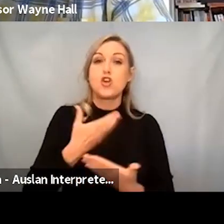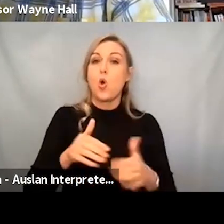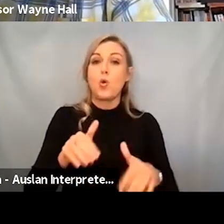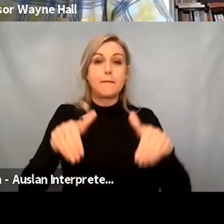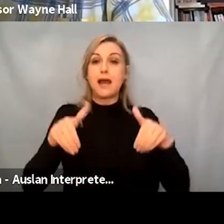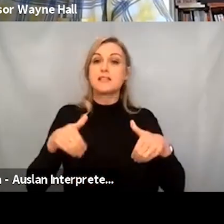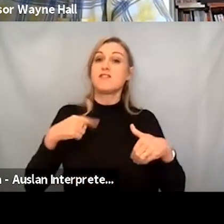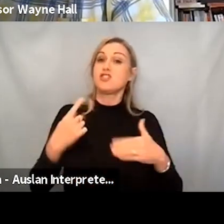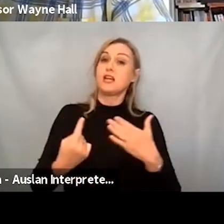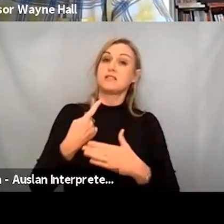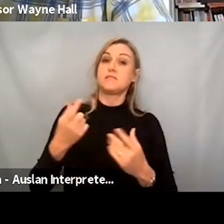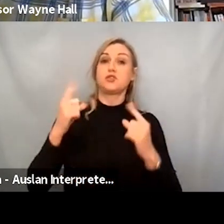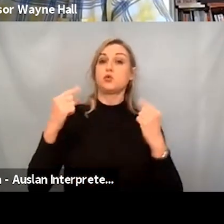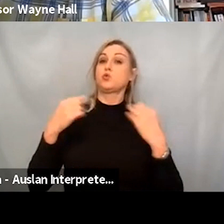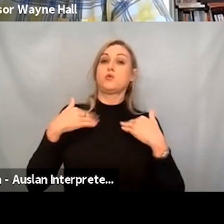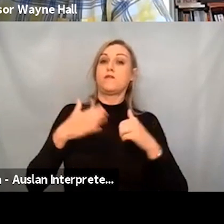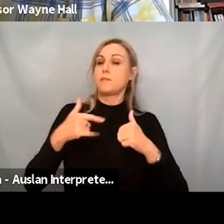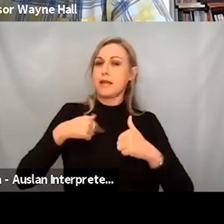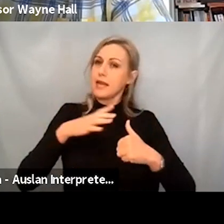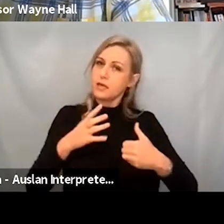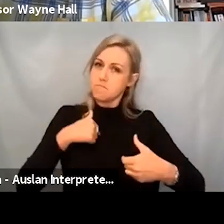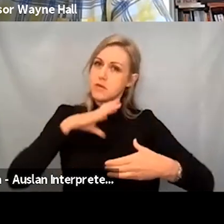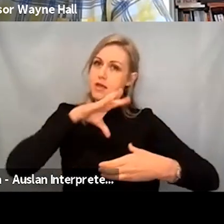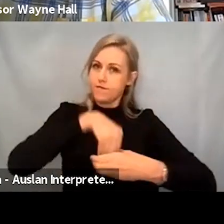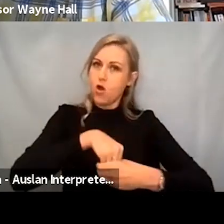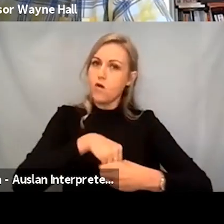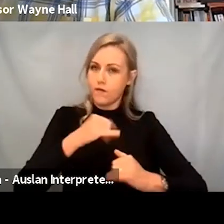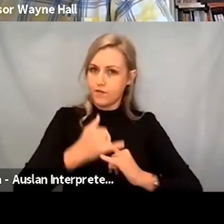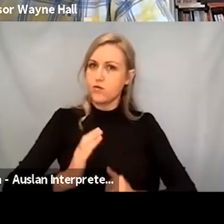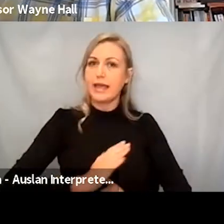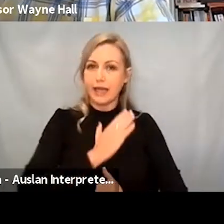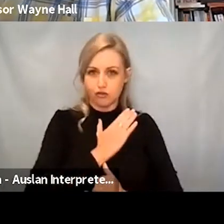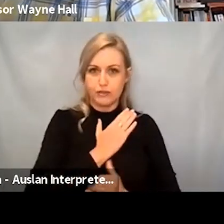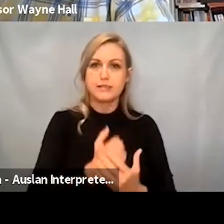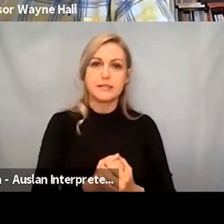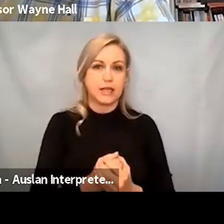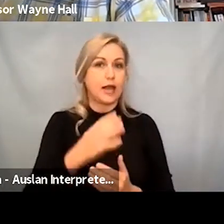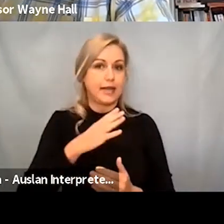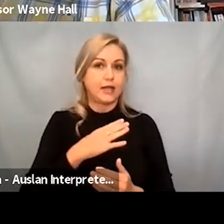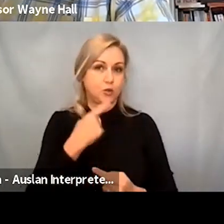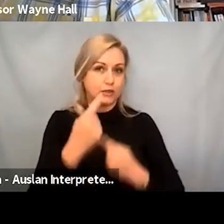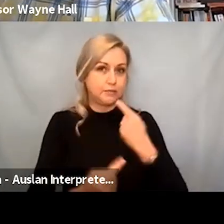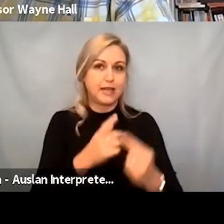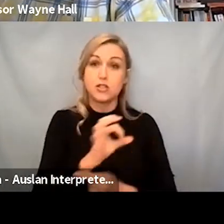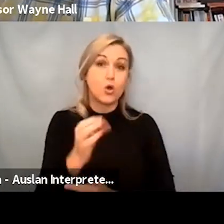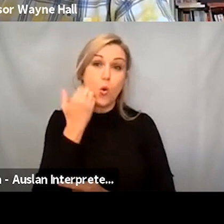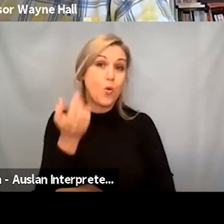process, so I think that was it's kind of an interesting thing to emphasize as well. It's not always